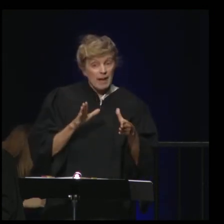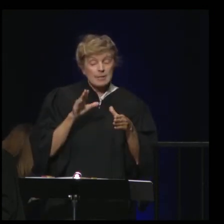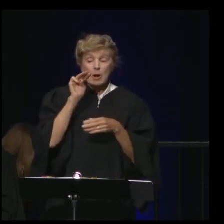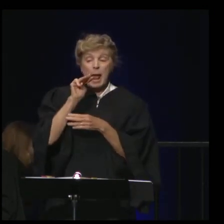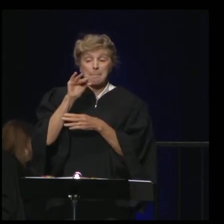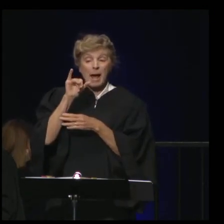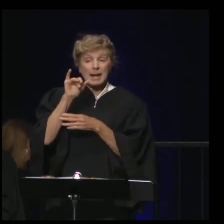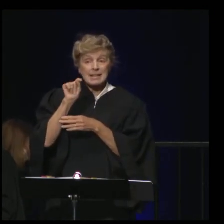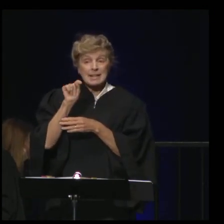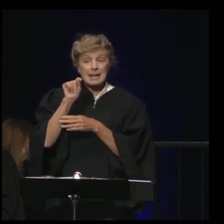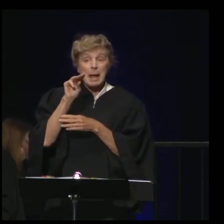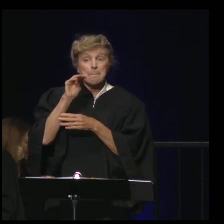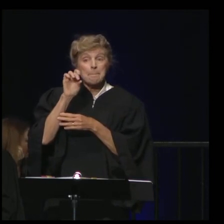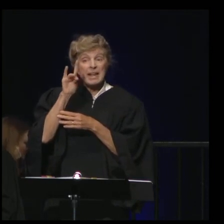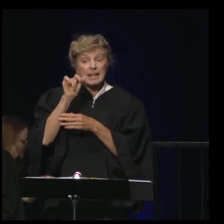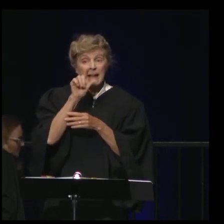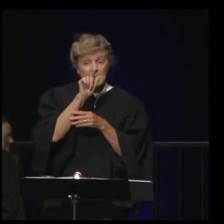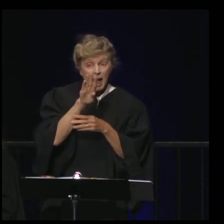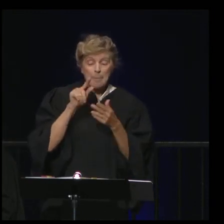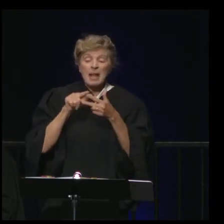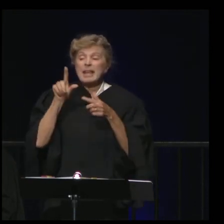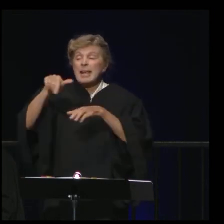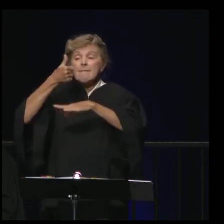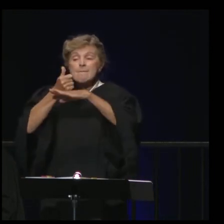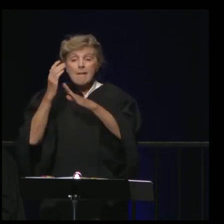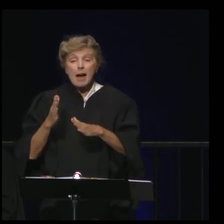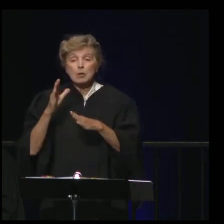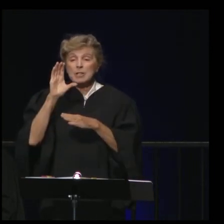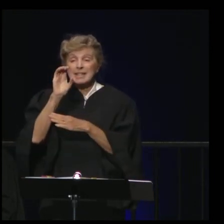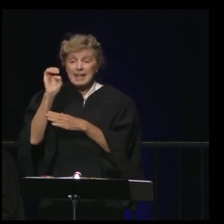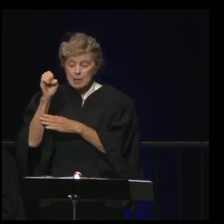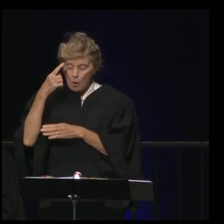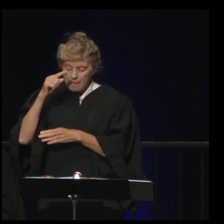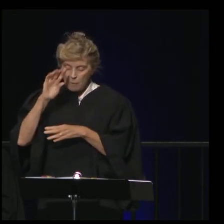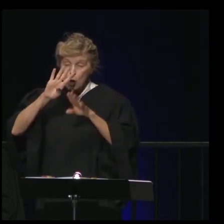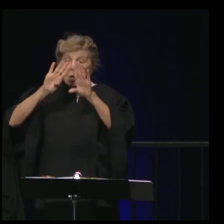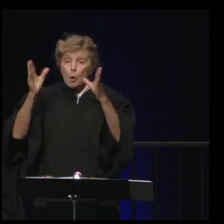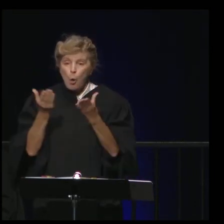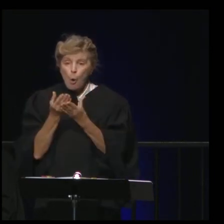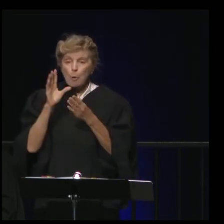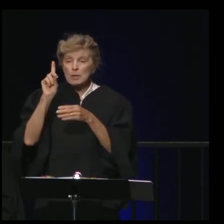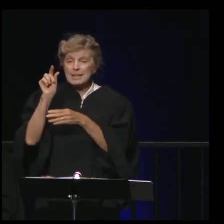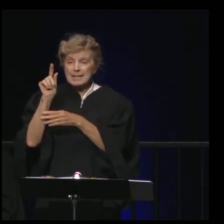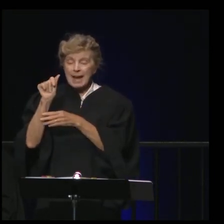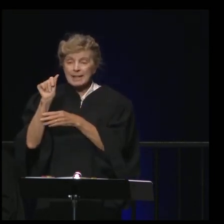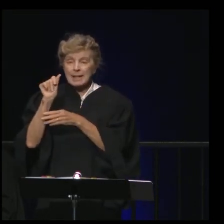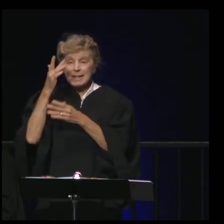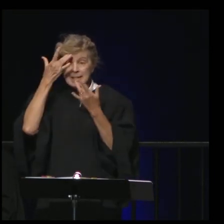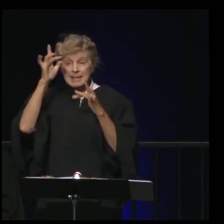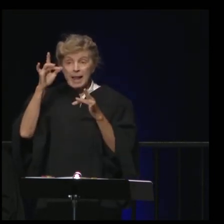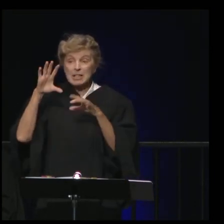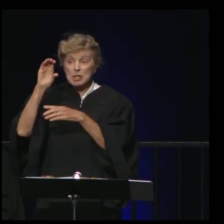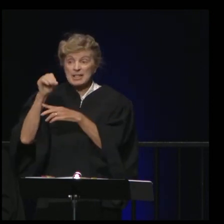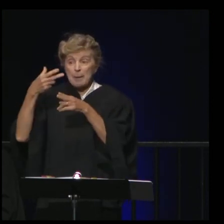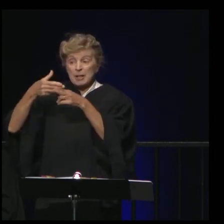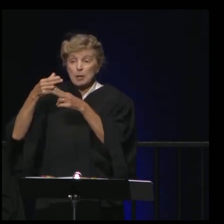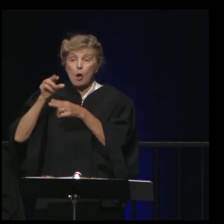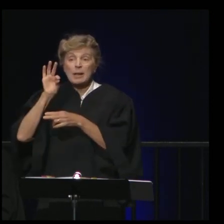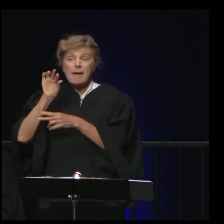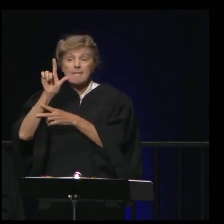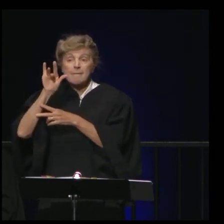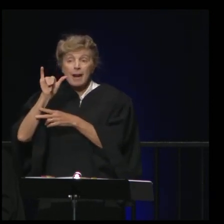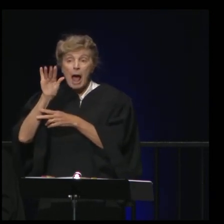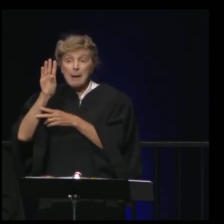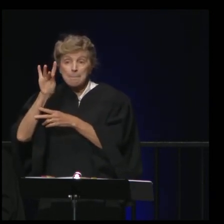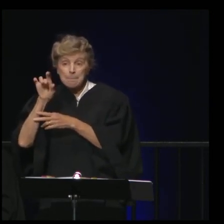Media Lab and is founder and CEO of the global data intelligence company Flybits Incorporated, as well as one of the